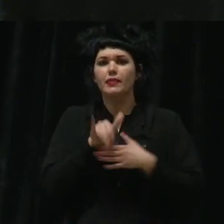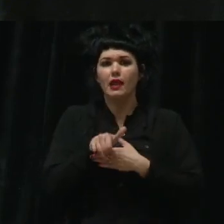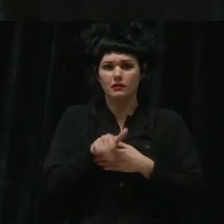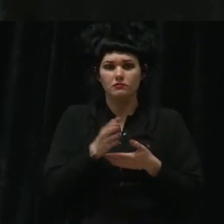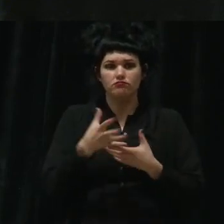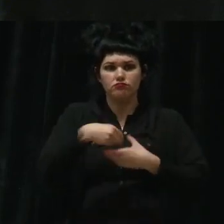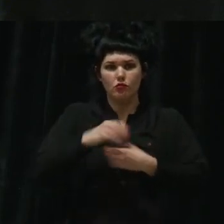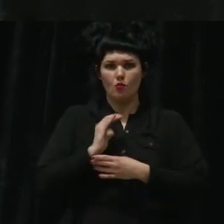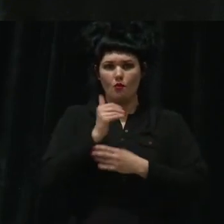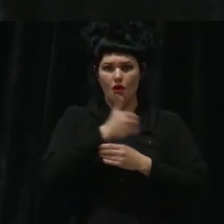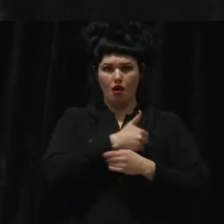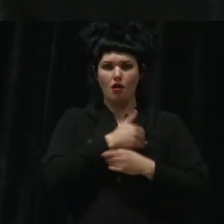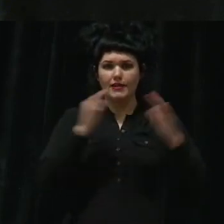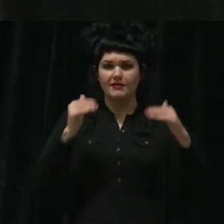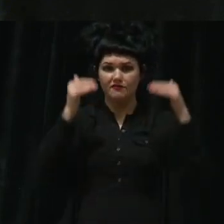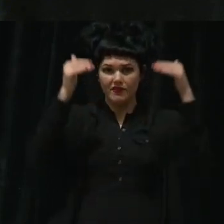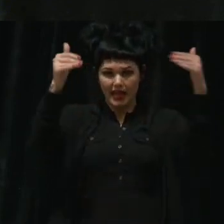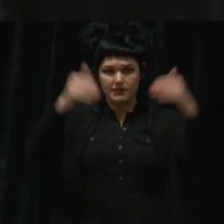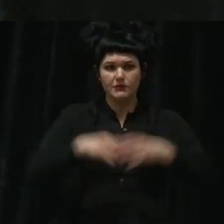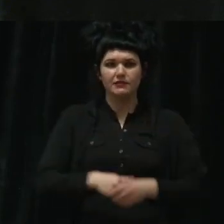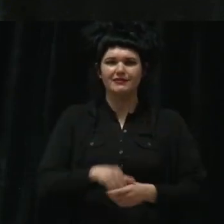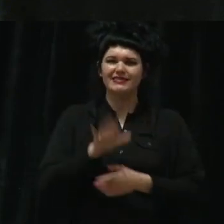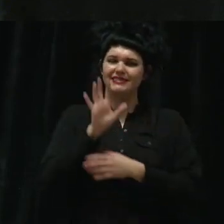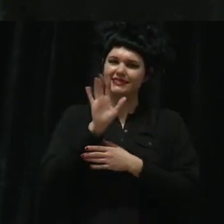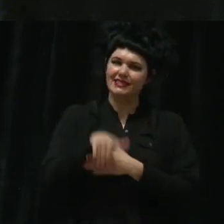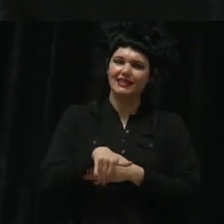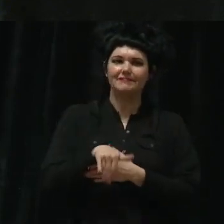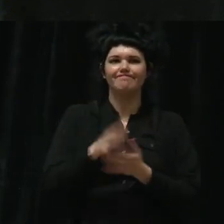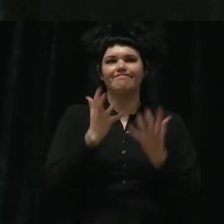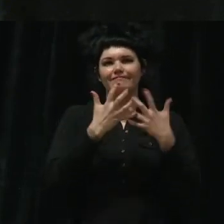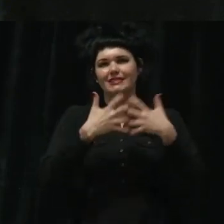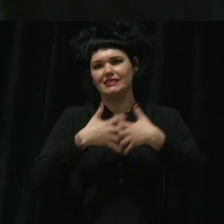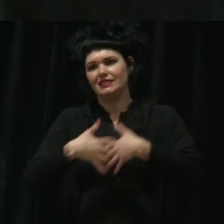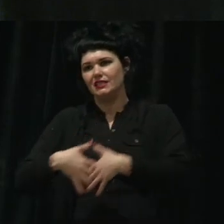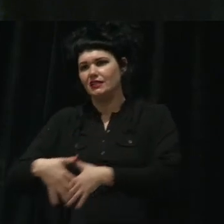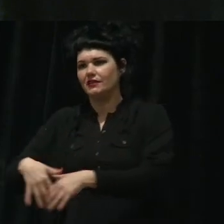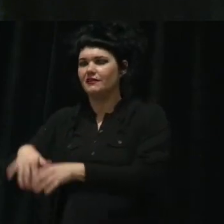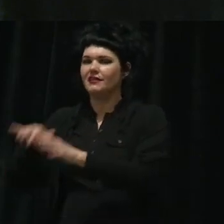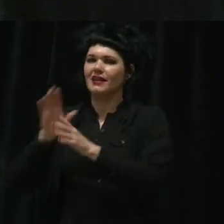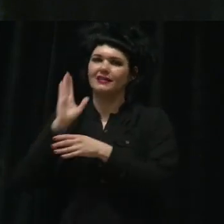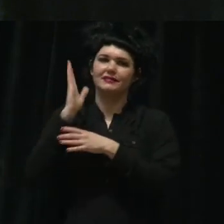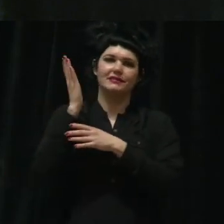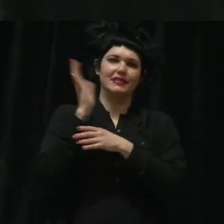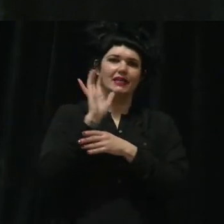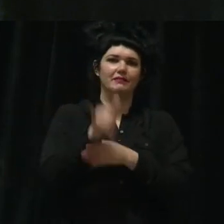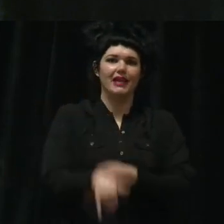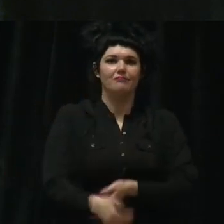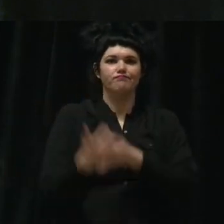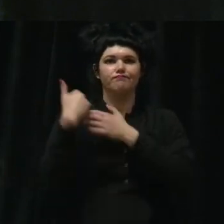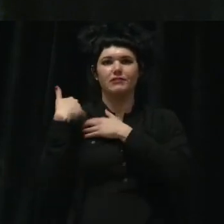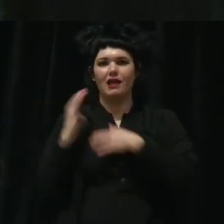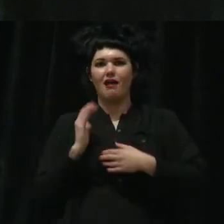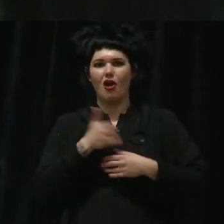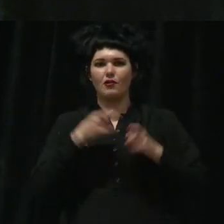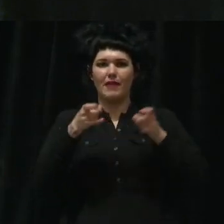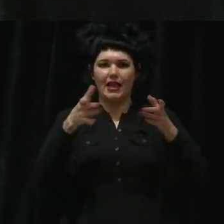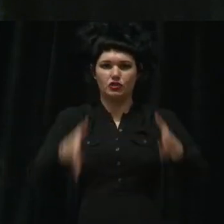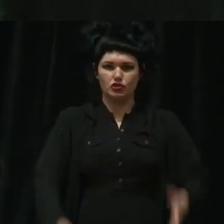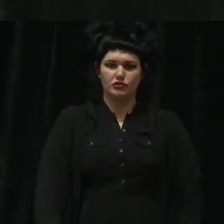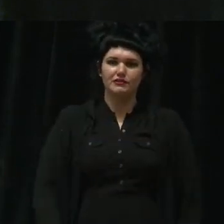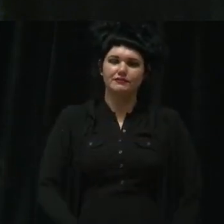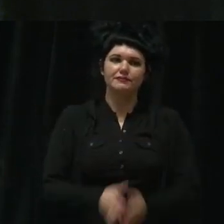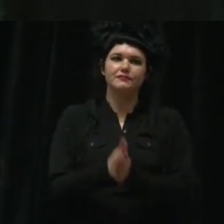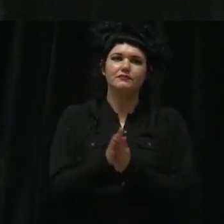our advancement, plays out in a way that it ends up being on the plate of our managers. And many of our